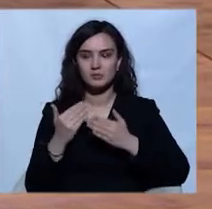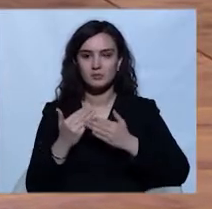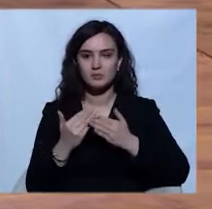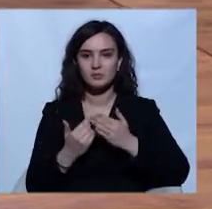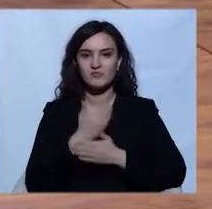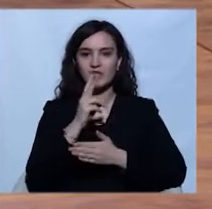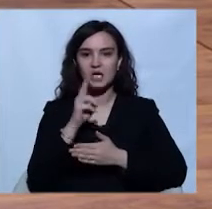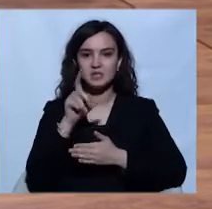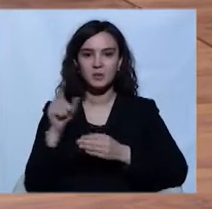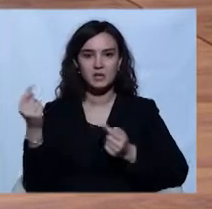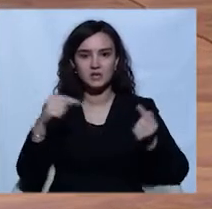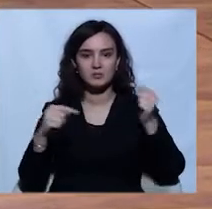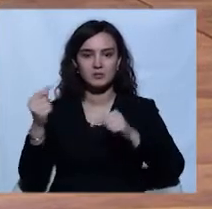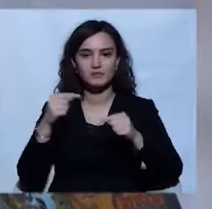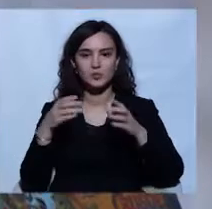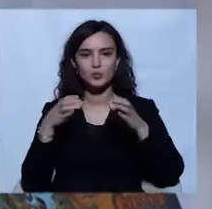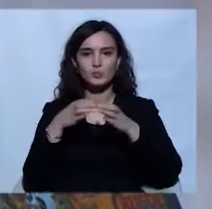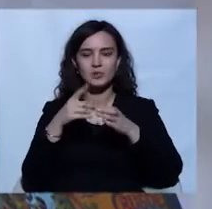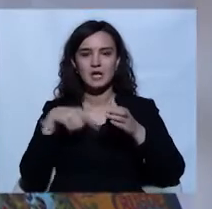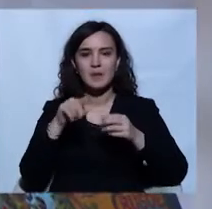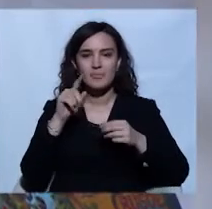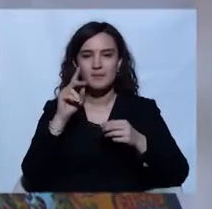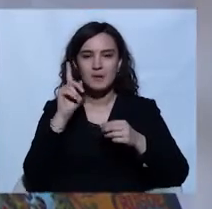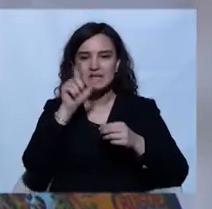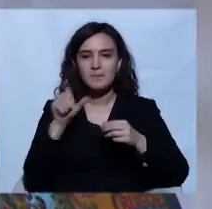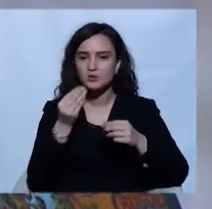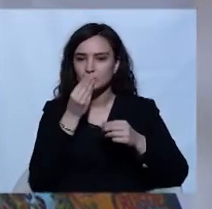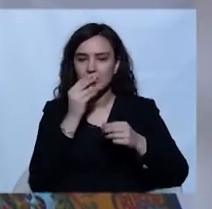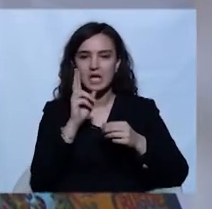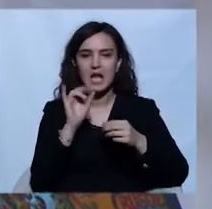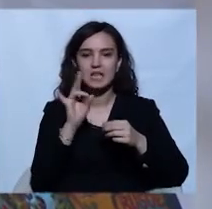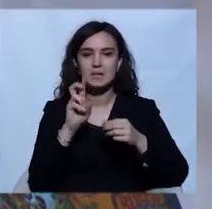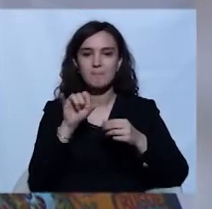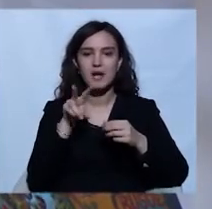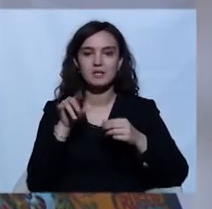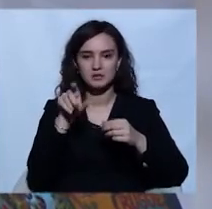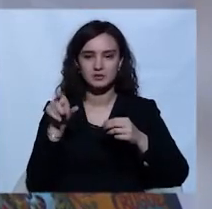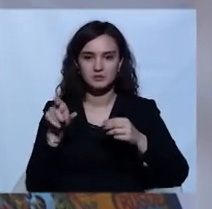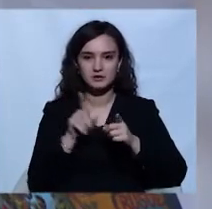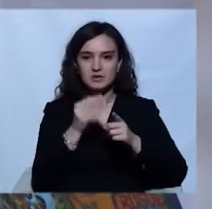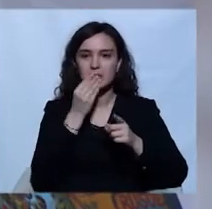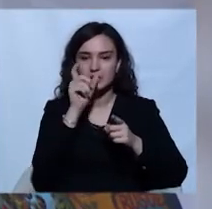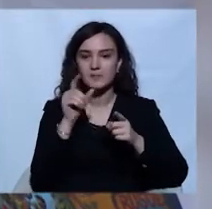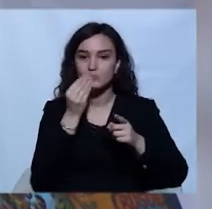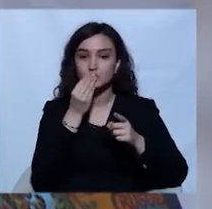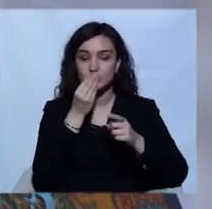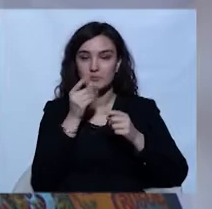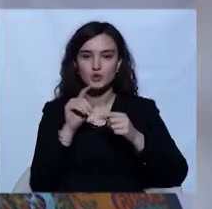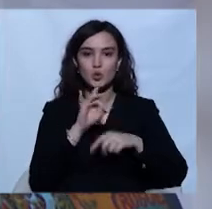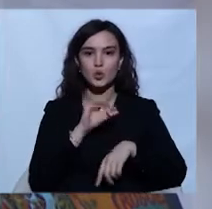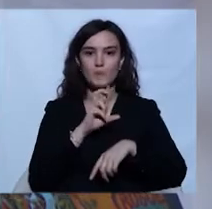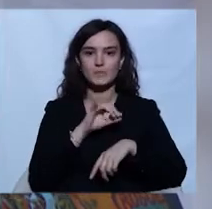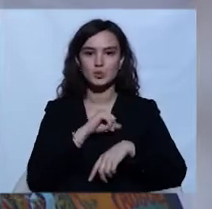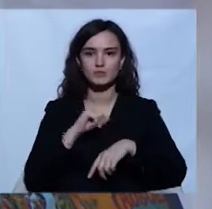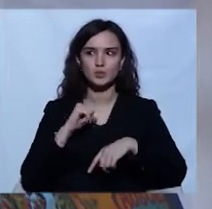on the island. It's a group of cannibals who are just about to eat a man until Robinson